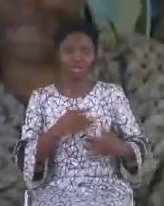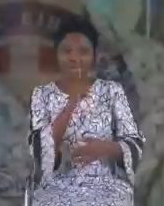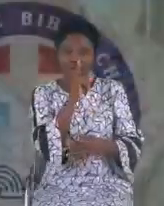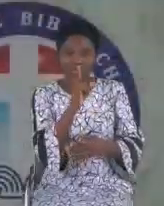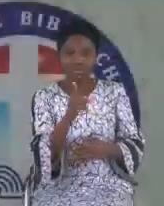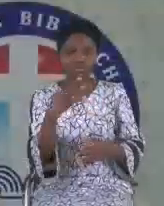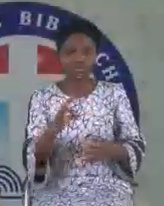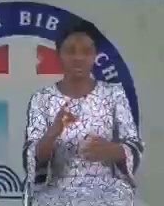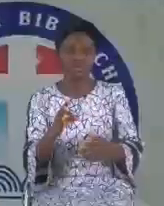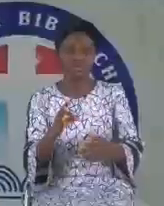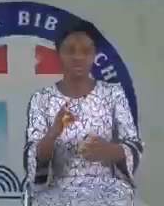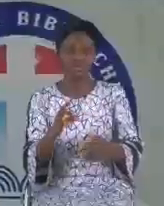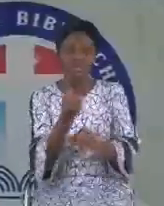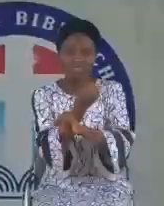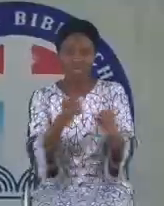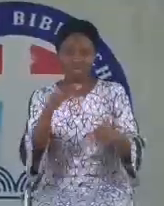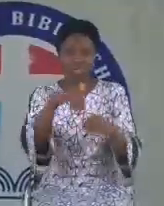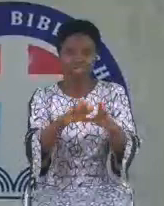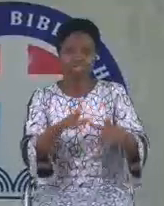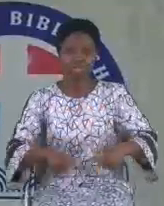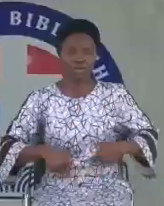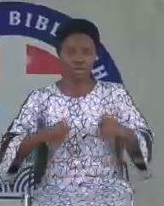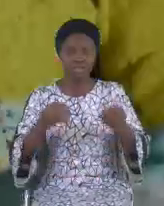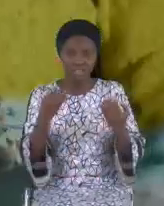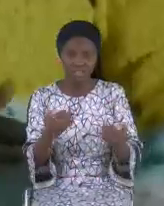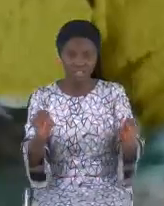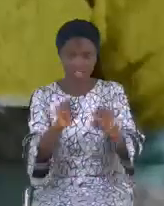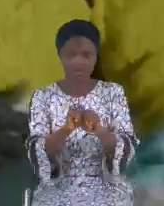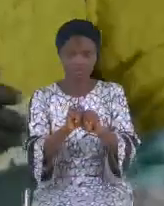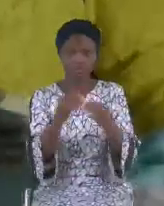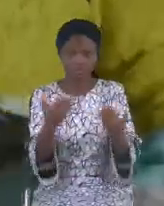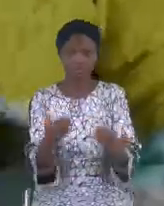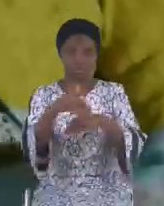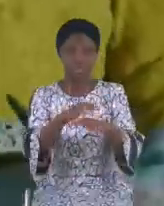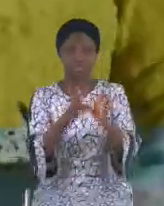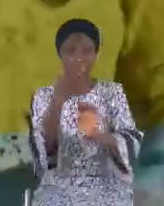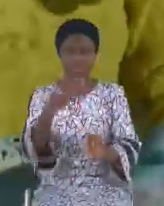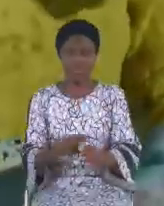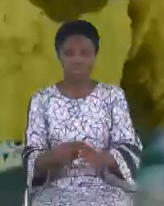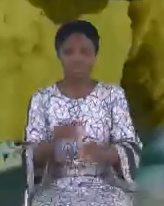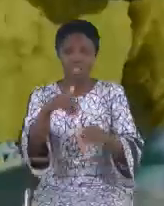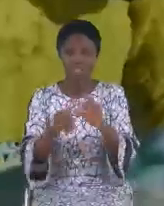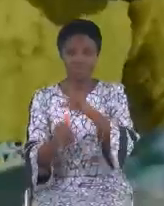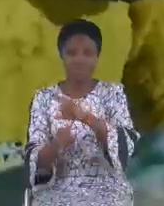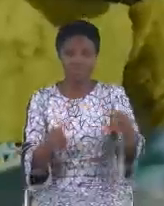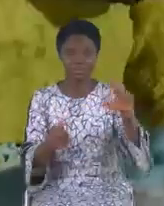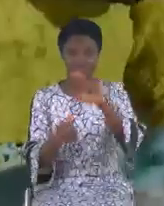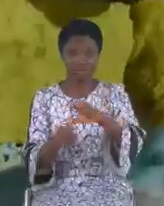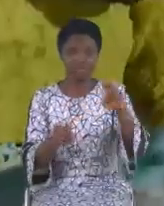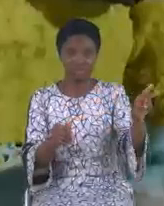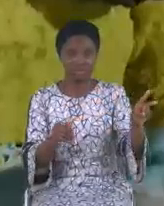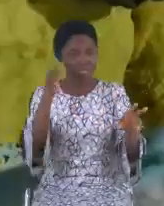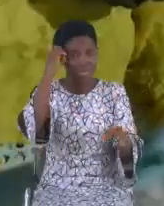life, even tonight, in Jesus' name. Look at verse 32. In verse 32, it says,